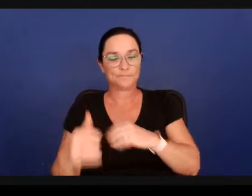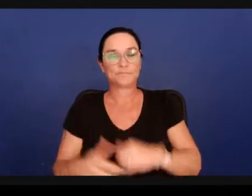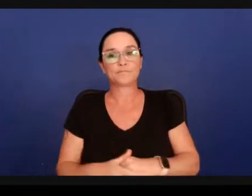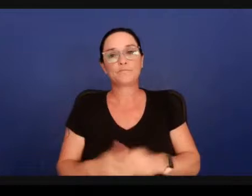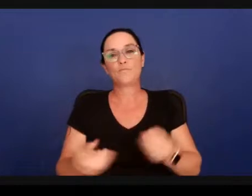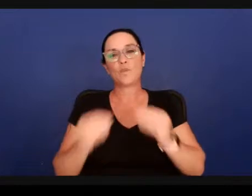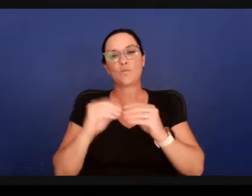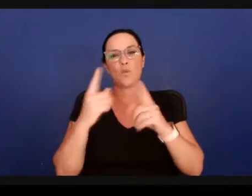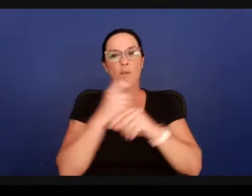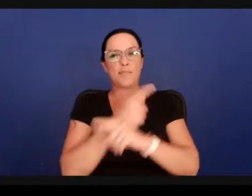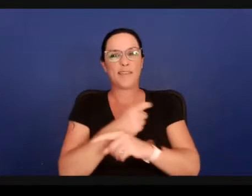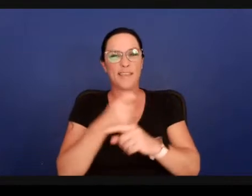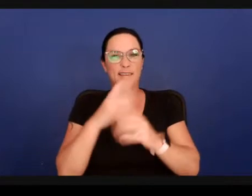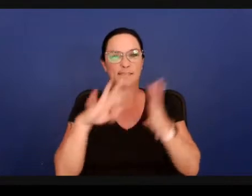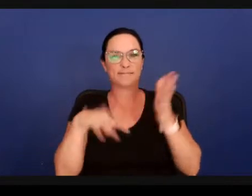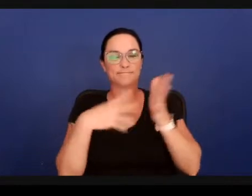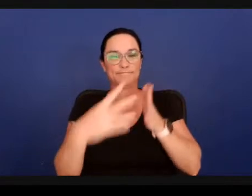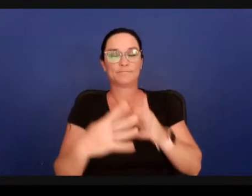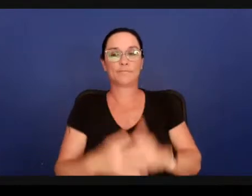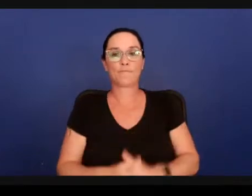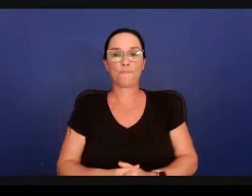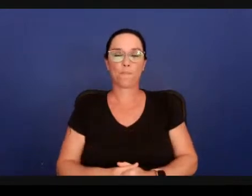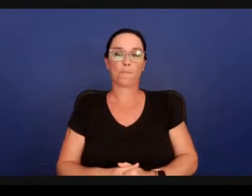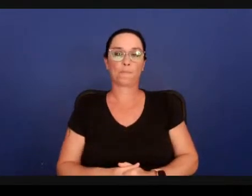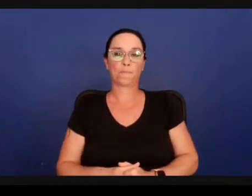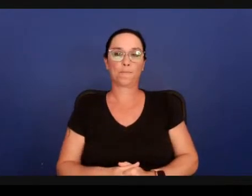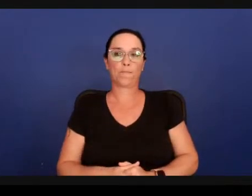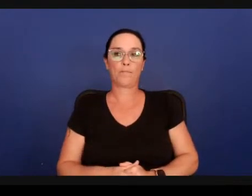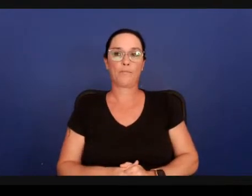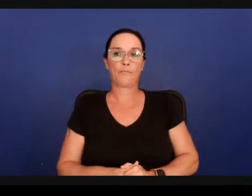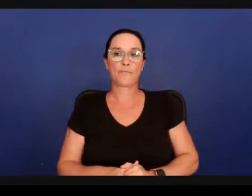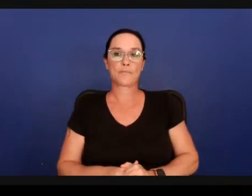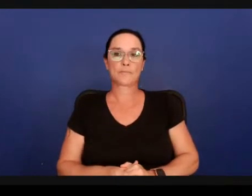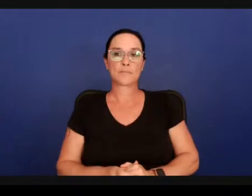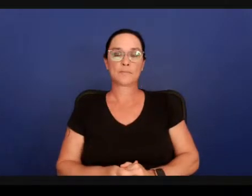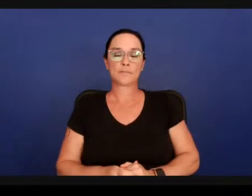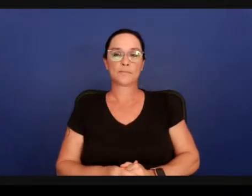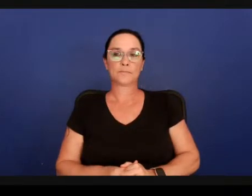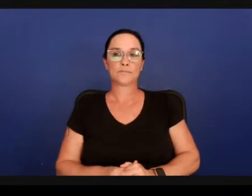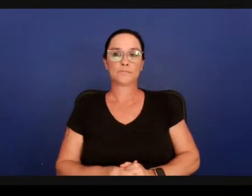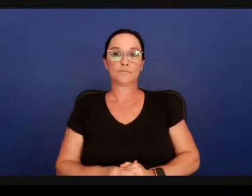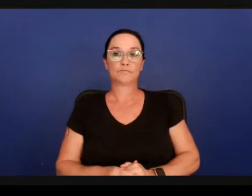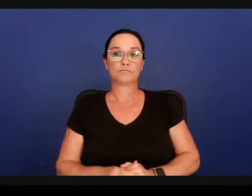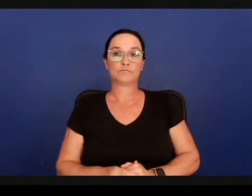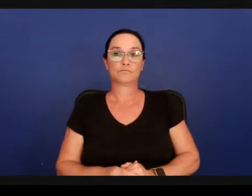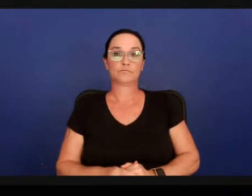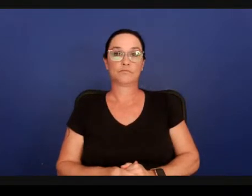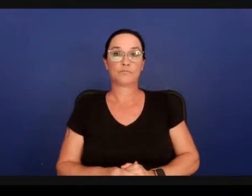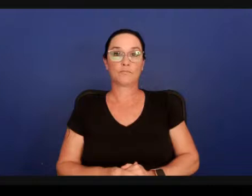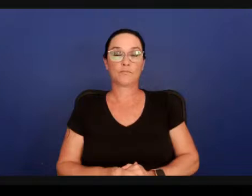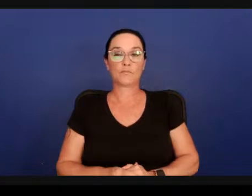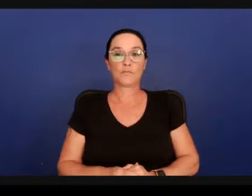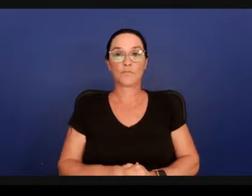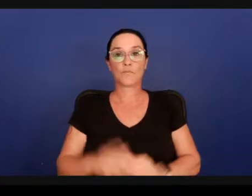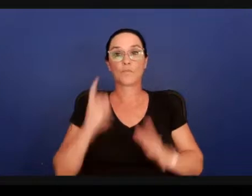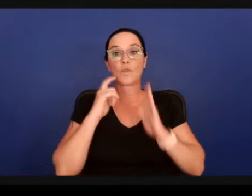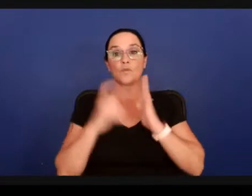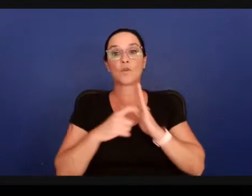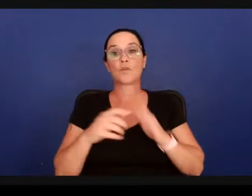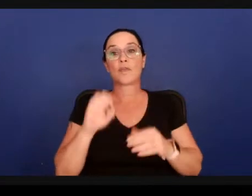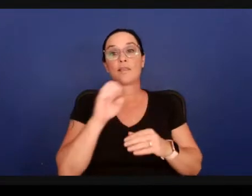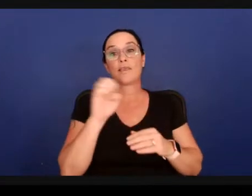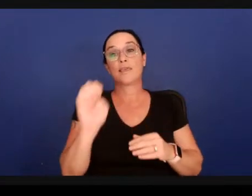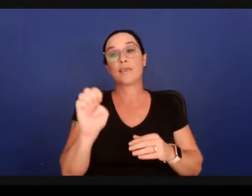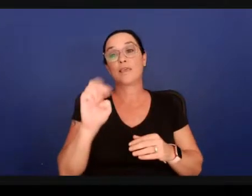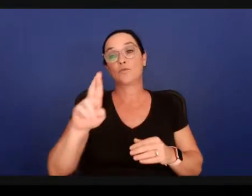there. But that's one cool thing to note there, and one station to point out. Otherwise, there's a signal that we noted at the East Rift zone of how the East Rift